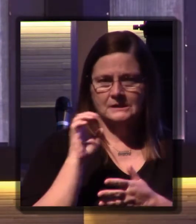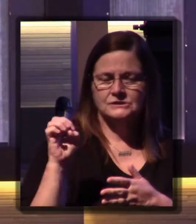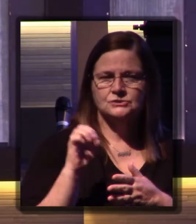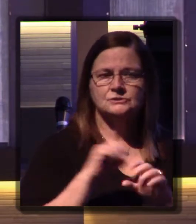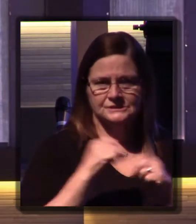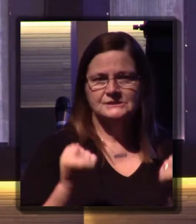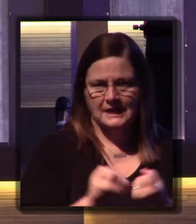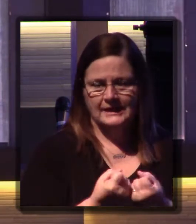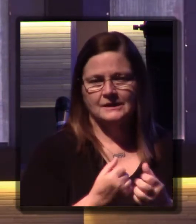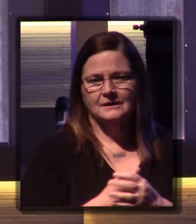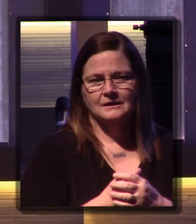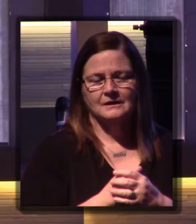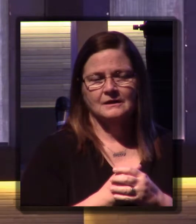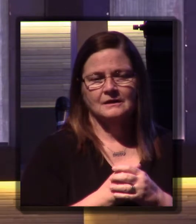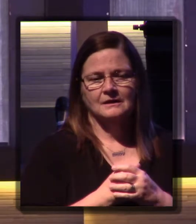see video footage of